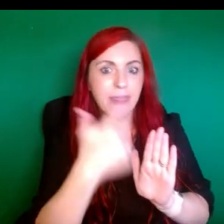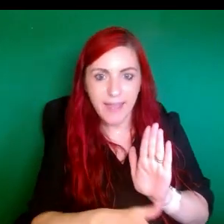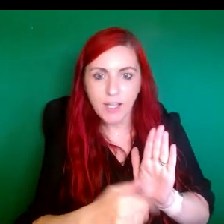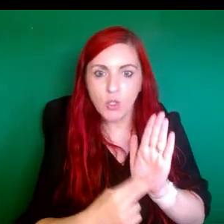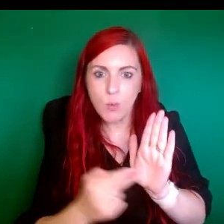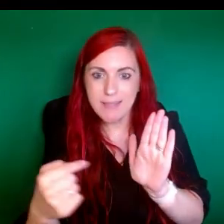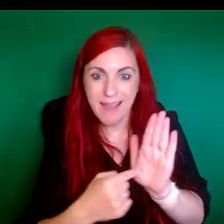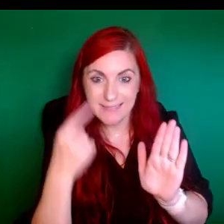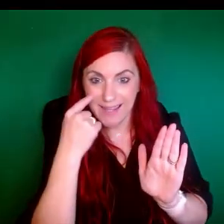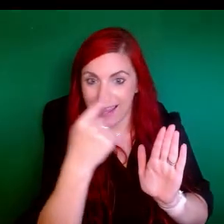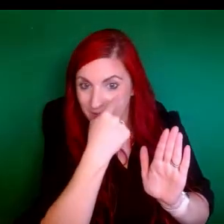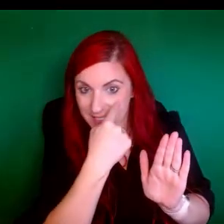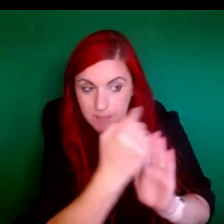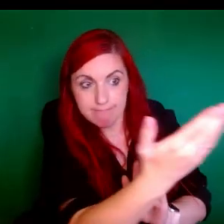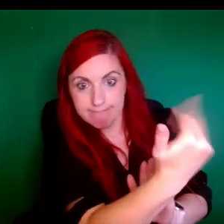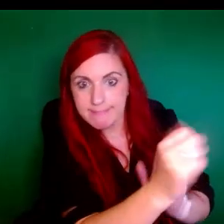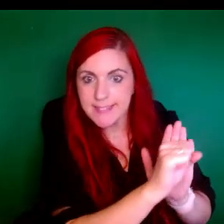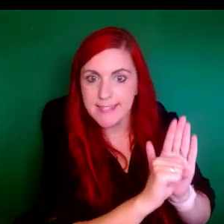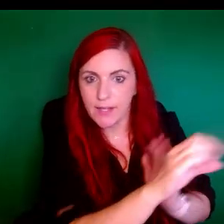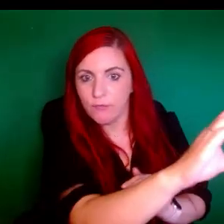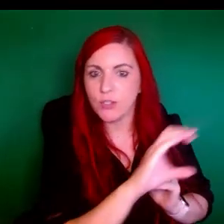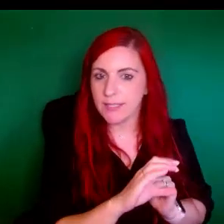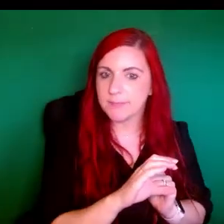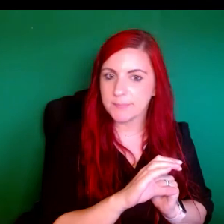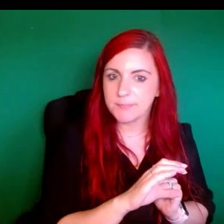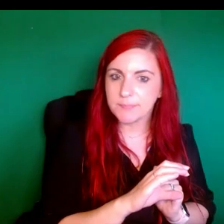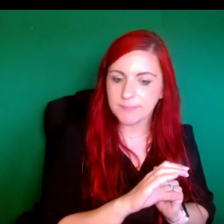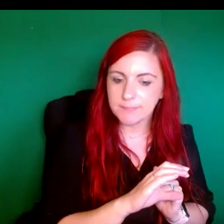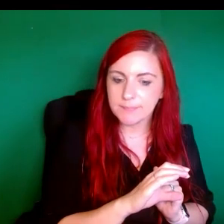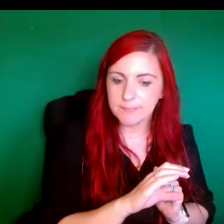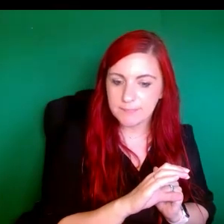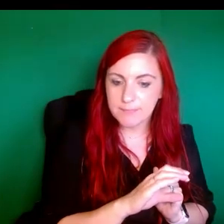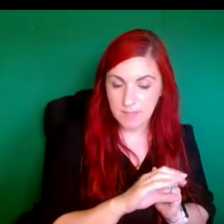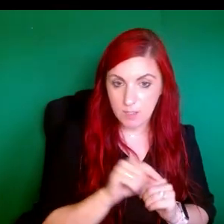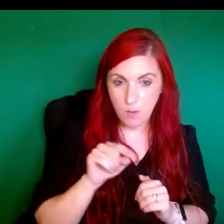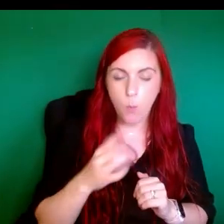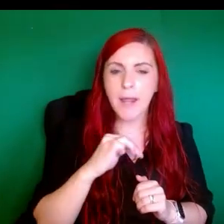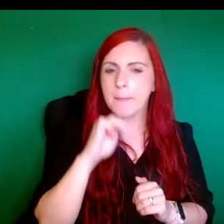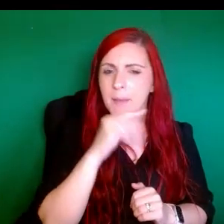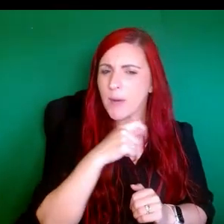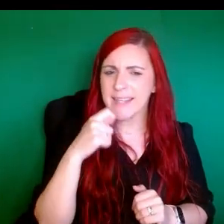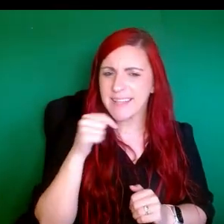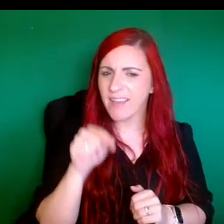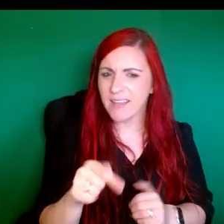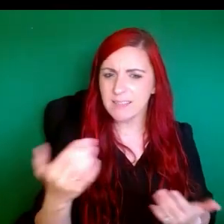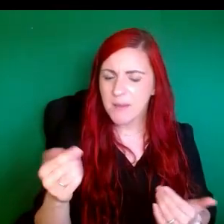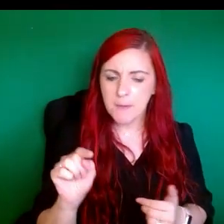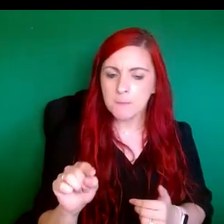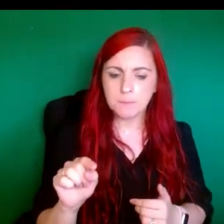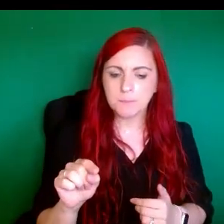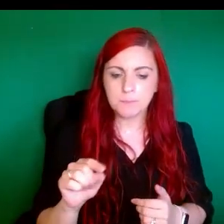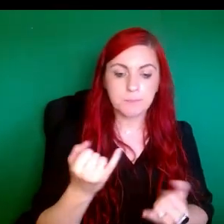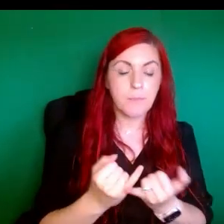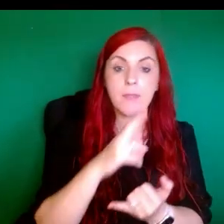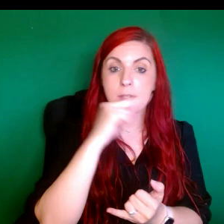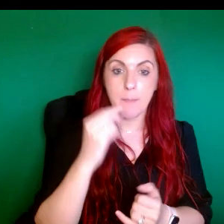attract ongoing state funding. And what I mean by that is, we'll say our Helping Hands Befriending programme,